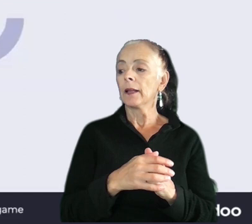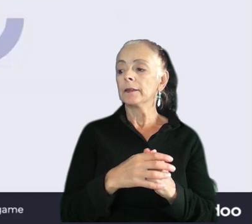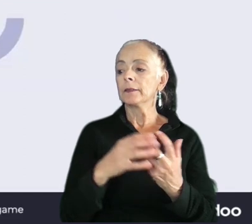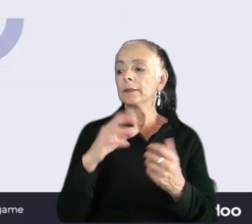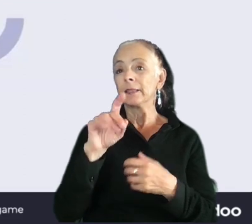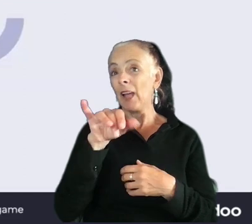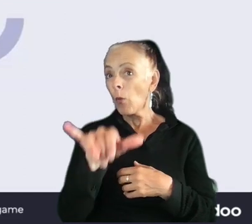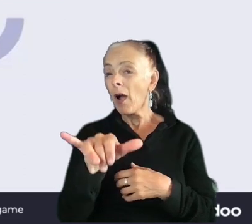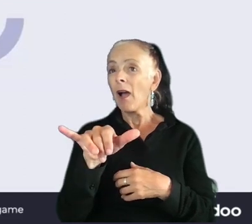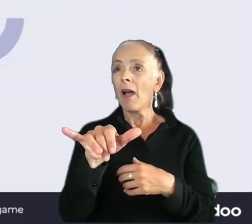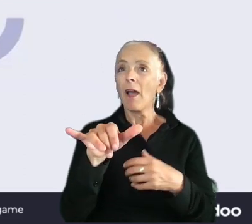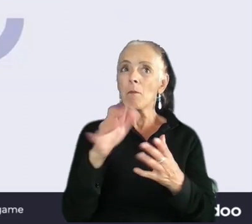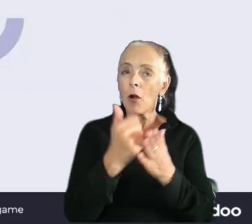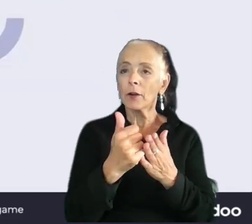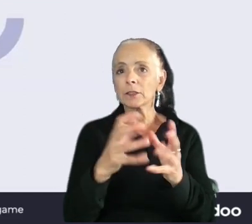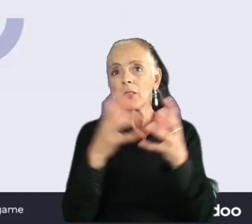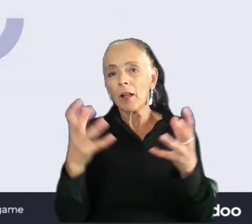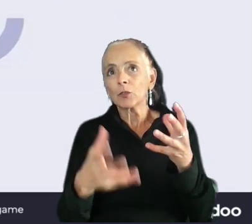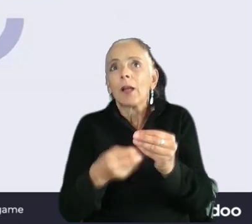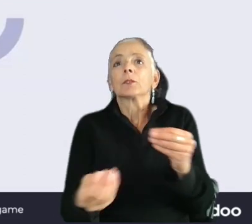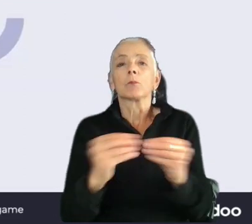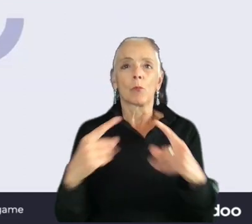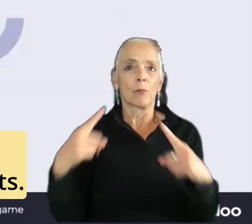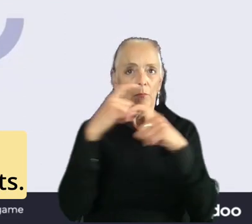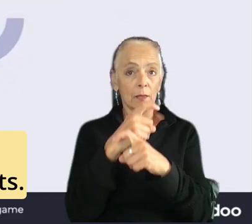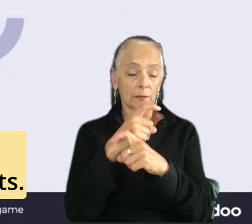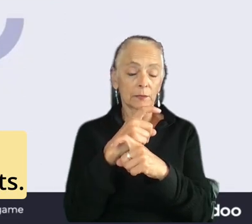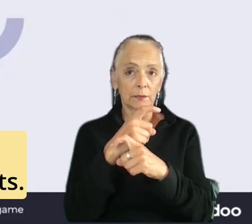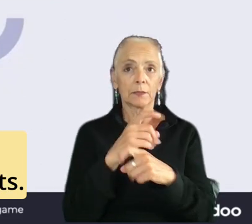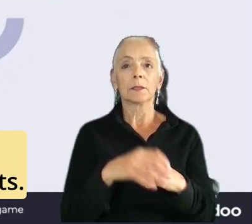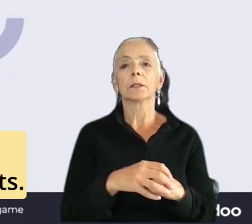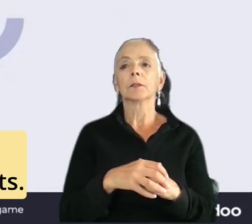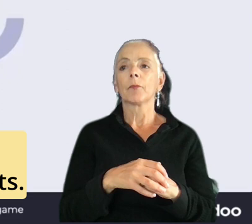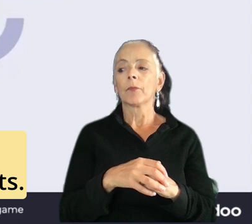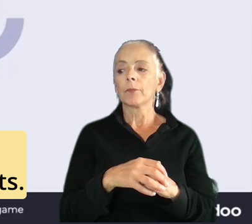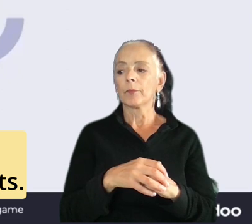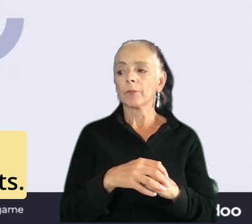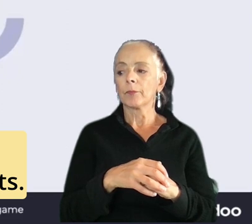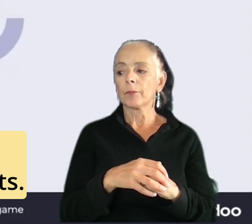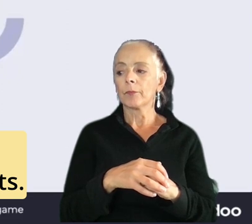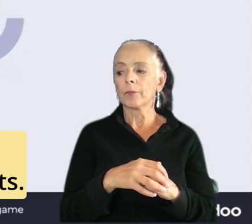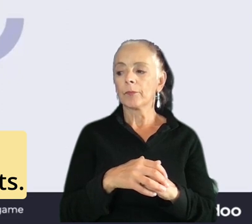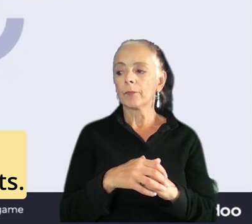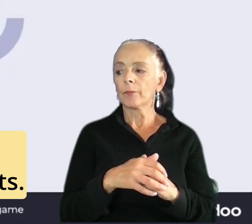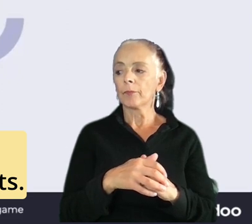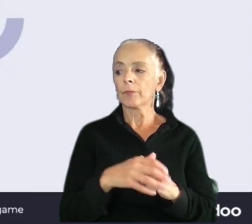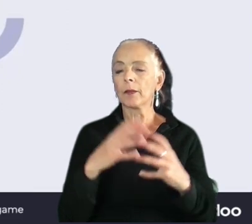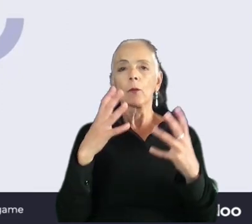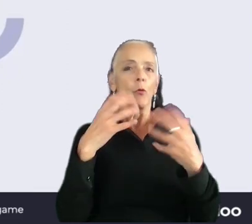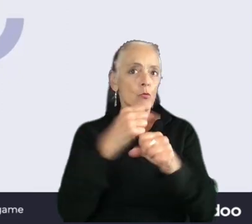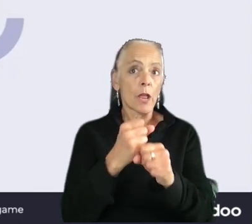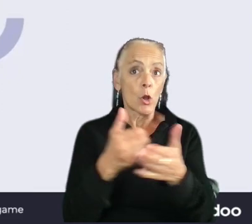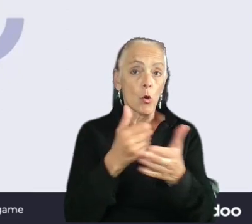is unlocked, and it adds another layer of complexity to the game. The new boards are unlocked where you can merge your plants further to create new products.